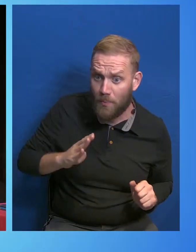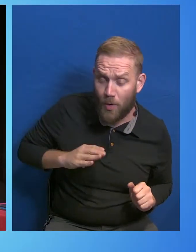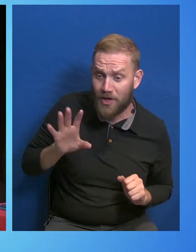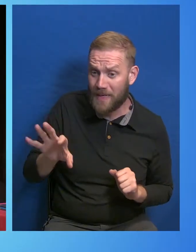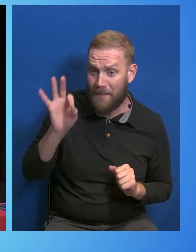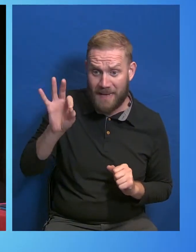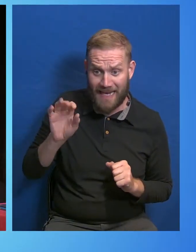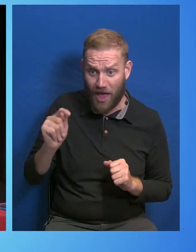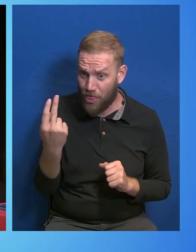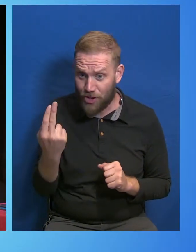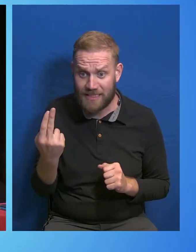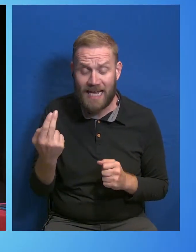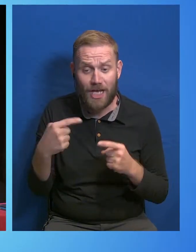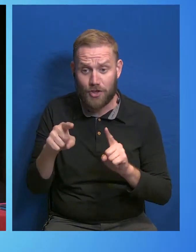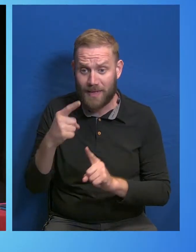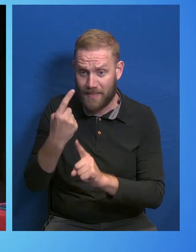Thursday